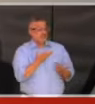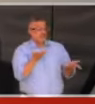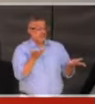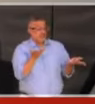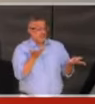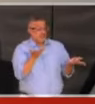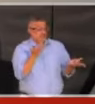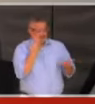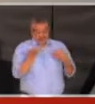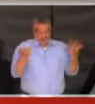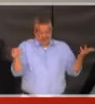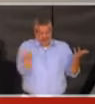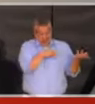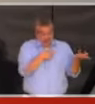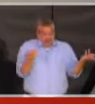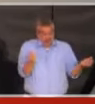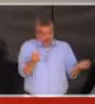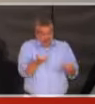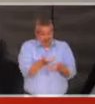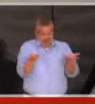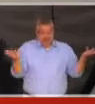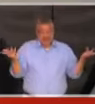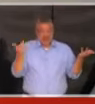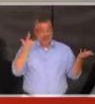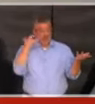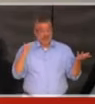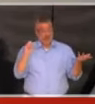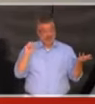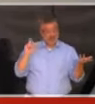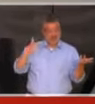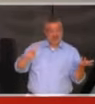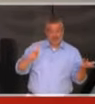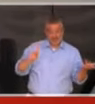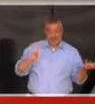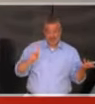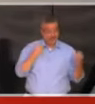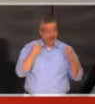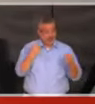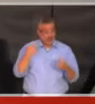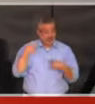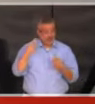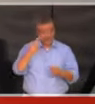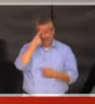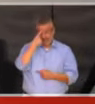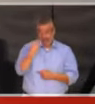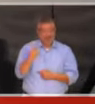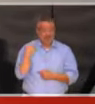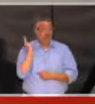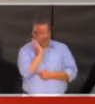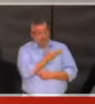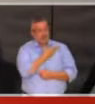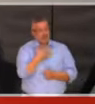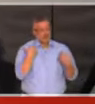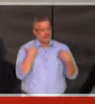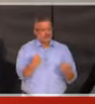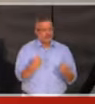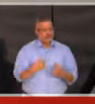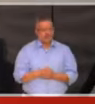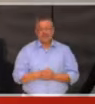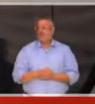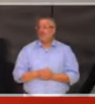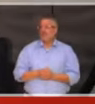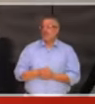heart out, fill in the damn blank. California is back stronger than ever because of your resiliency. And so we're